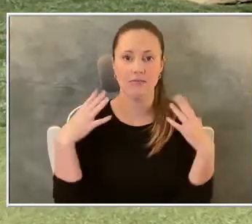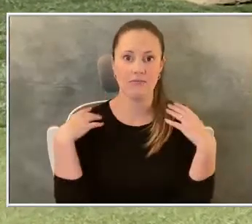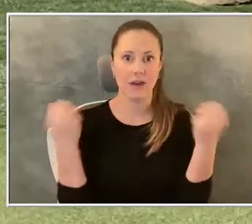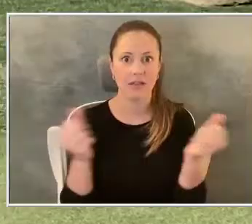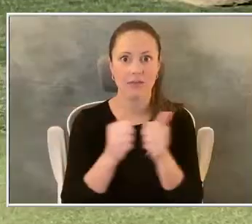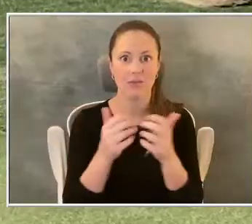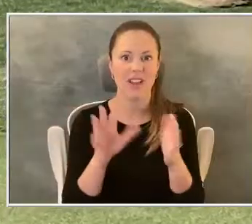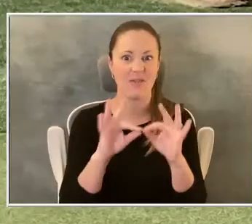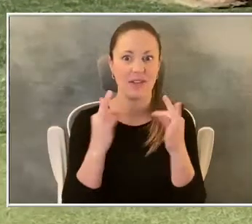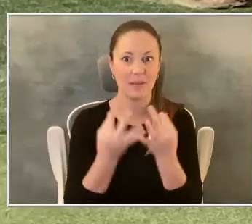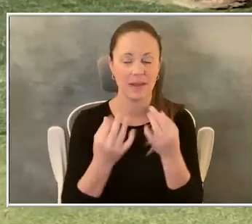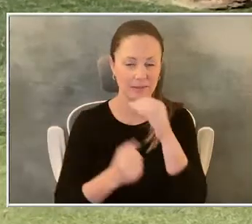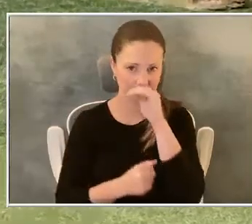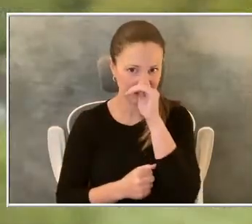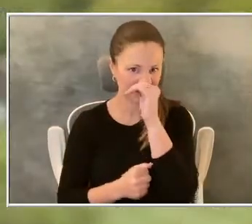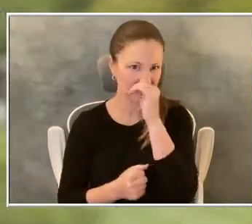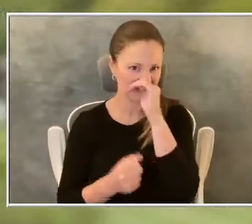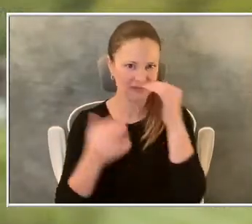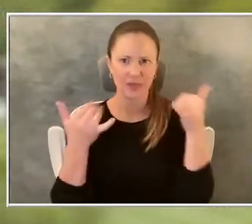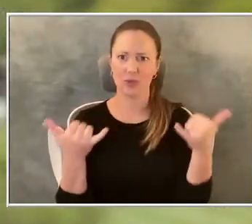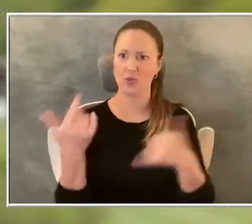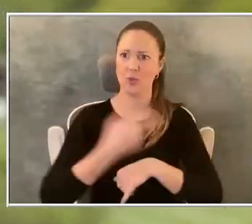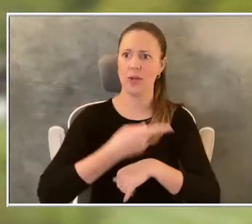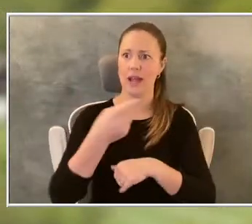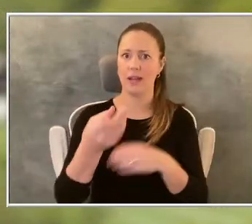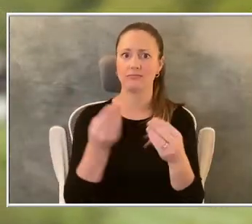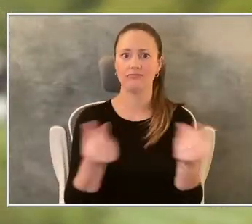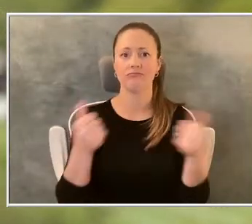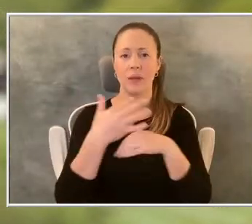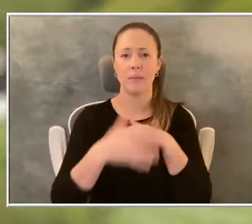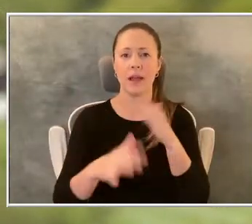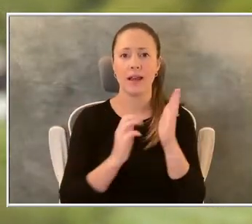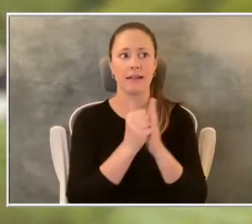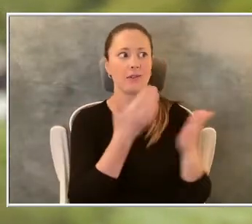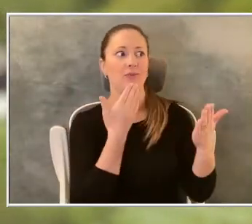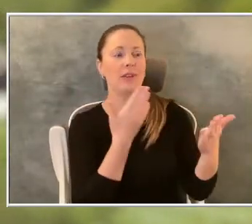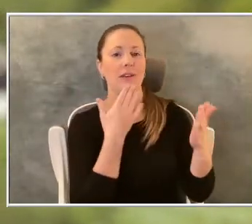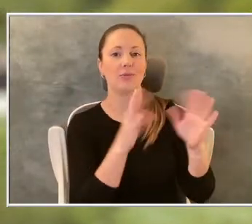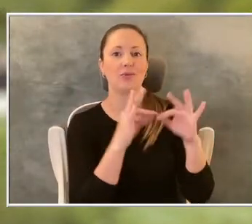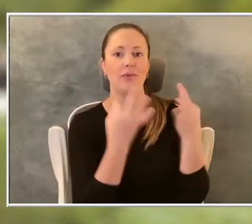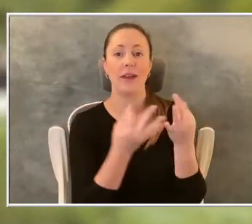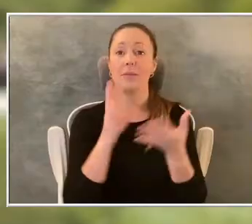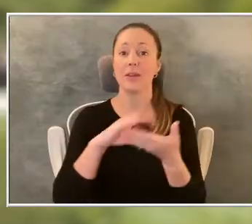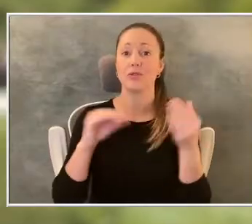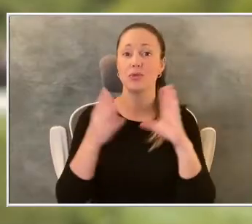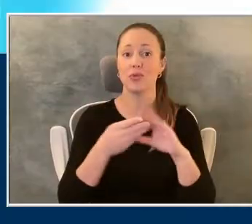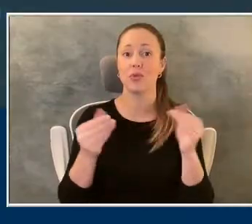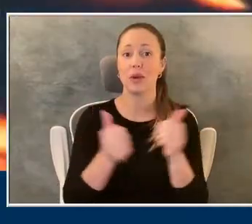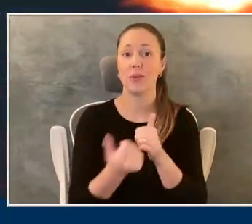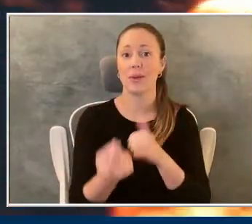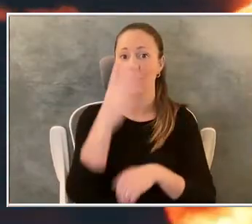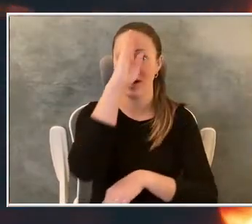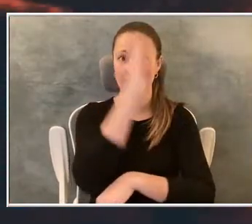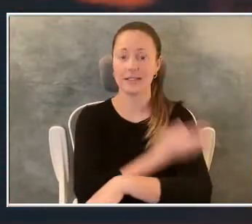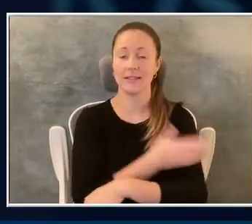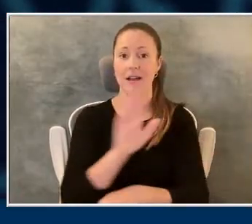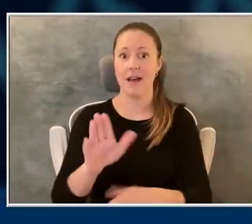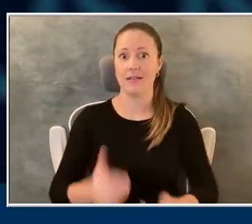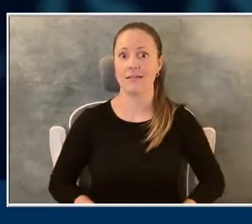today, curing blood cancer thanks to family. The story behind one son's life-saving gift.